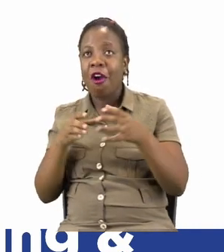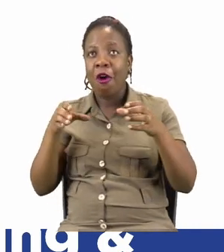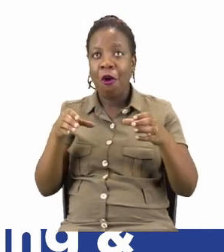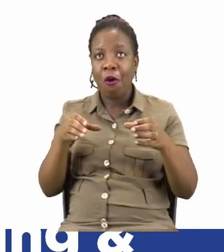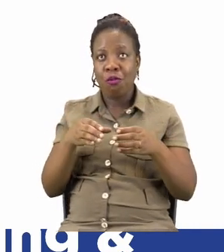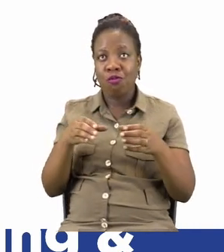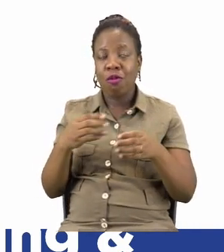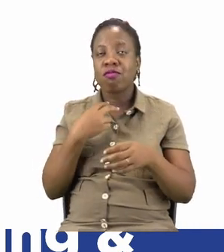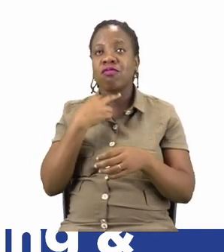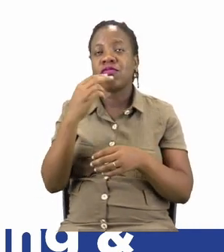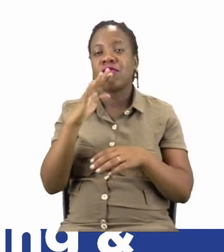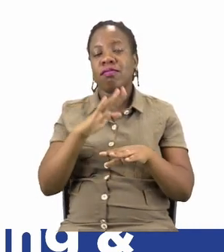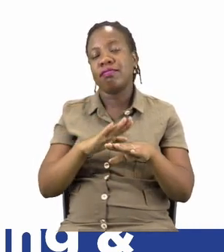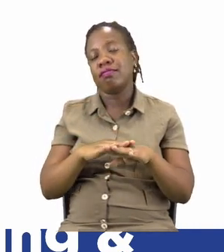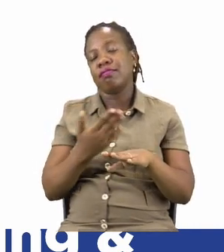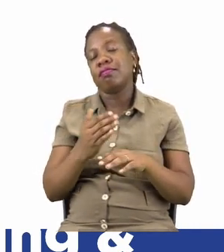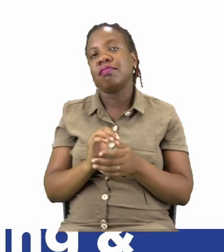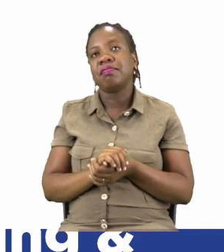phonics.